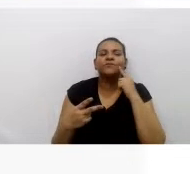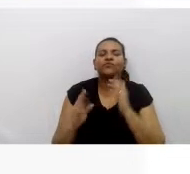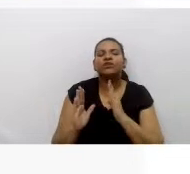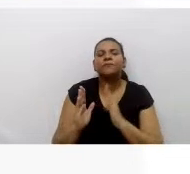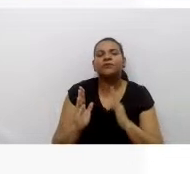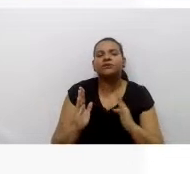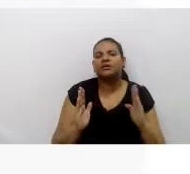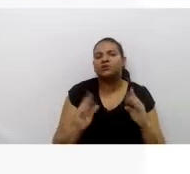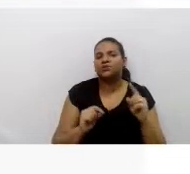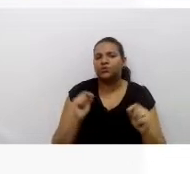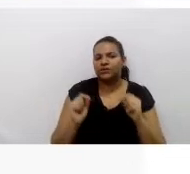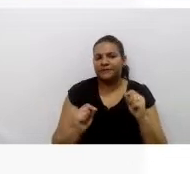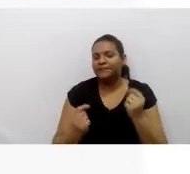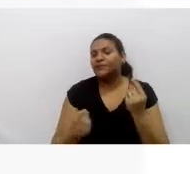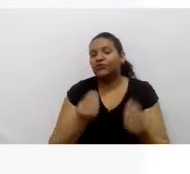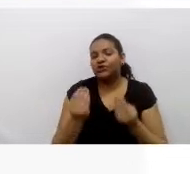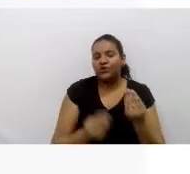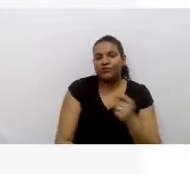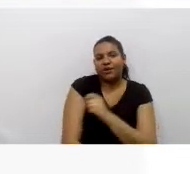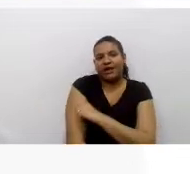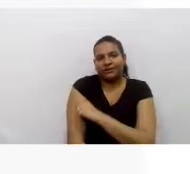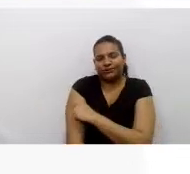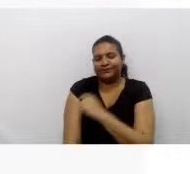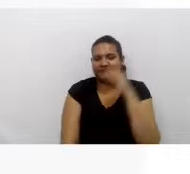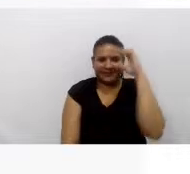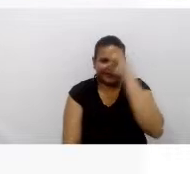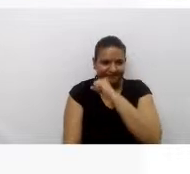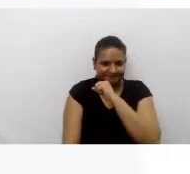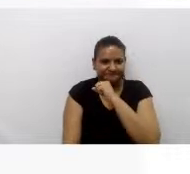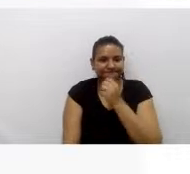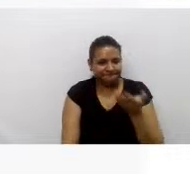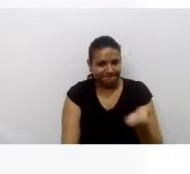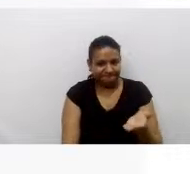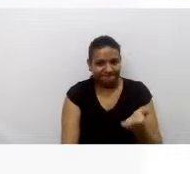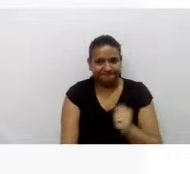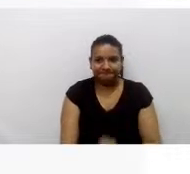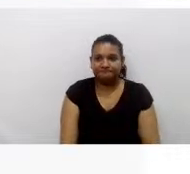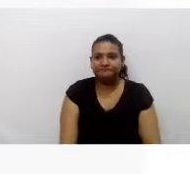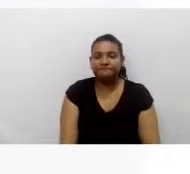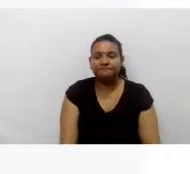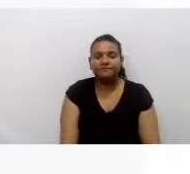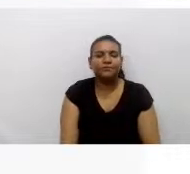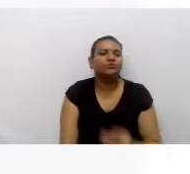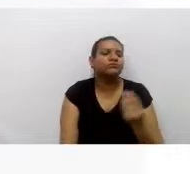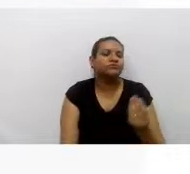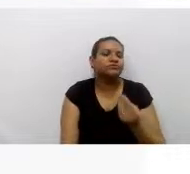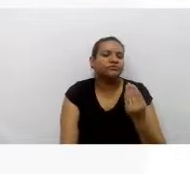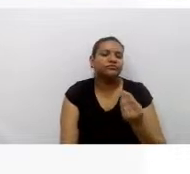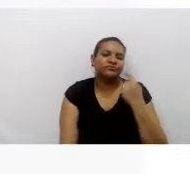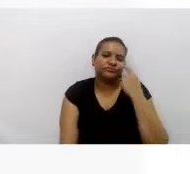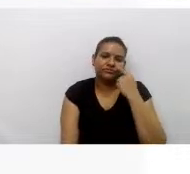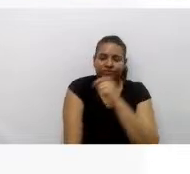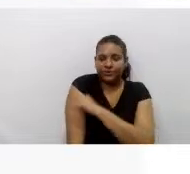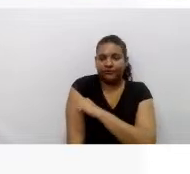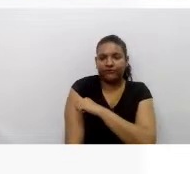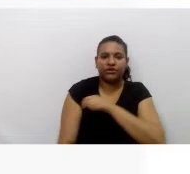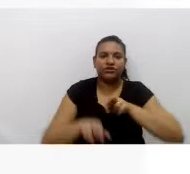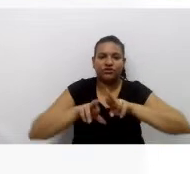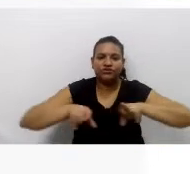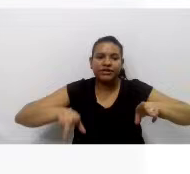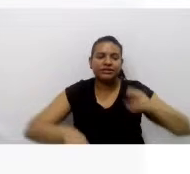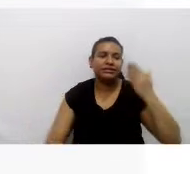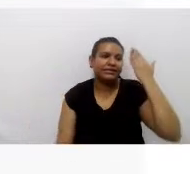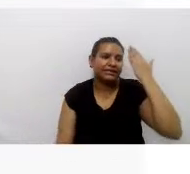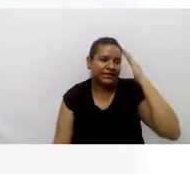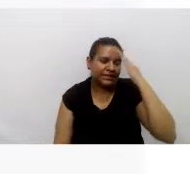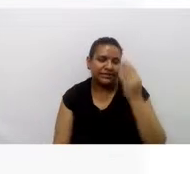this principle? Well, how do your different learners understand or make sense of information, ideas, and